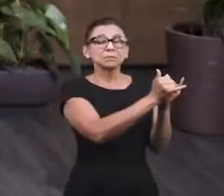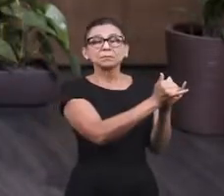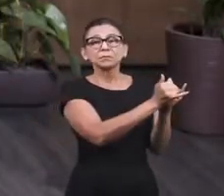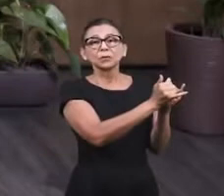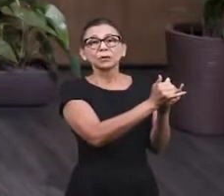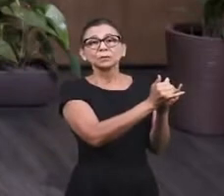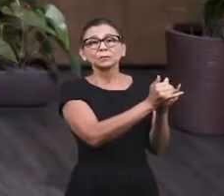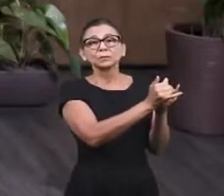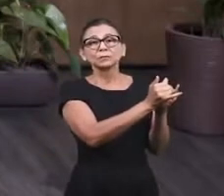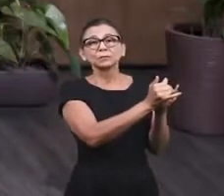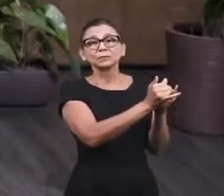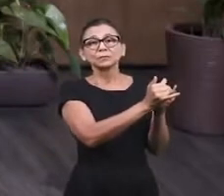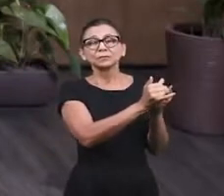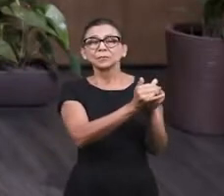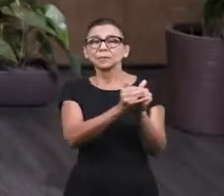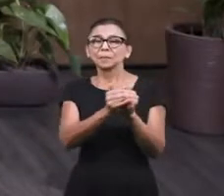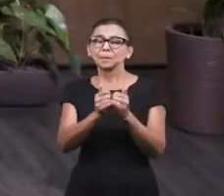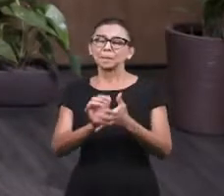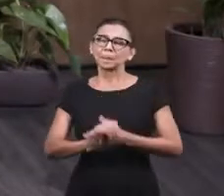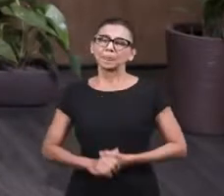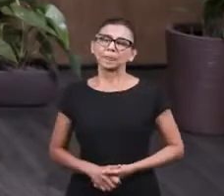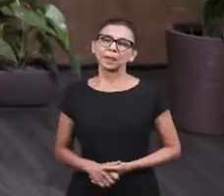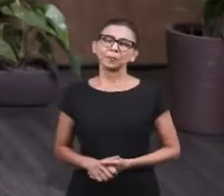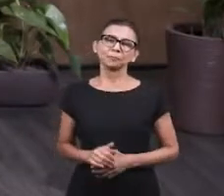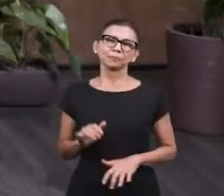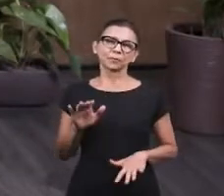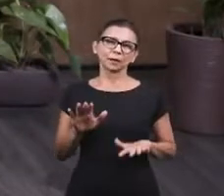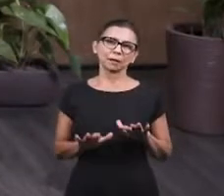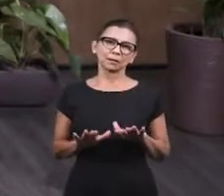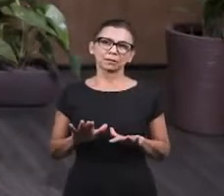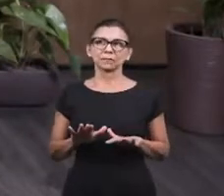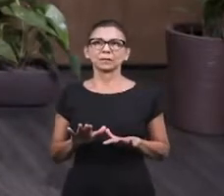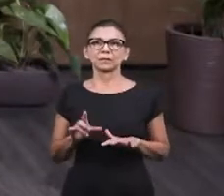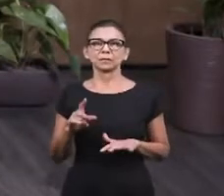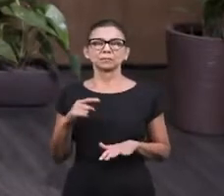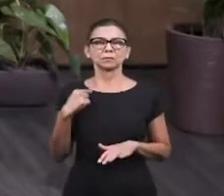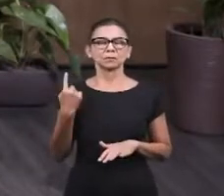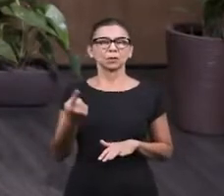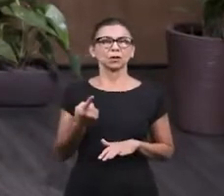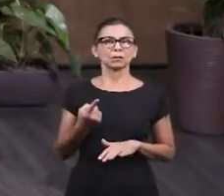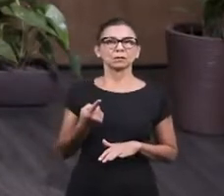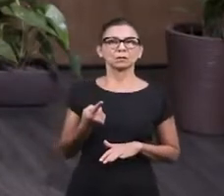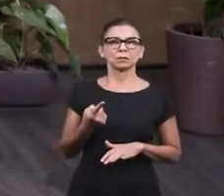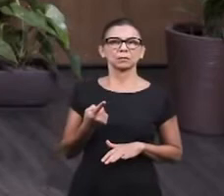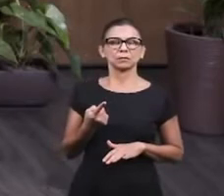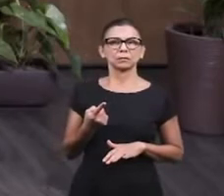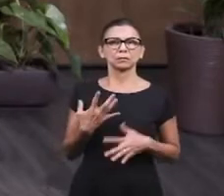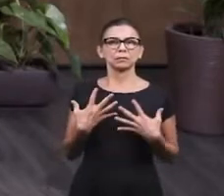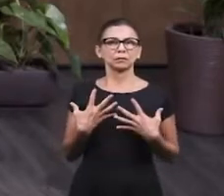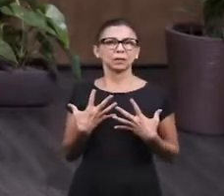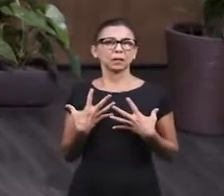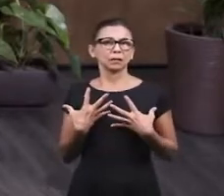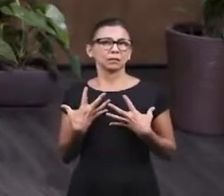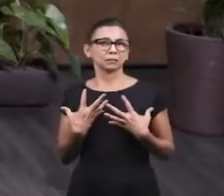or the feeling of unconformity can even come upon us, but it cannot become a